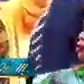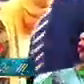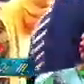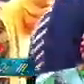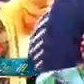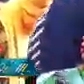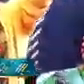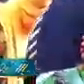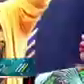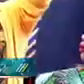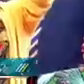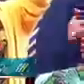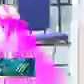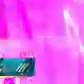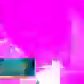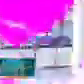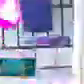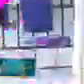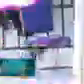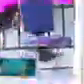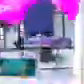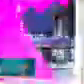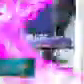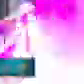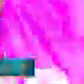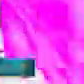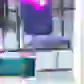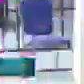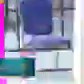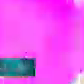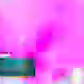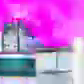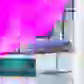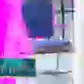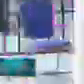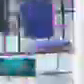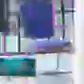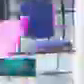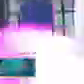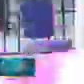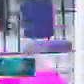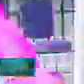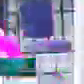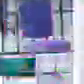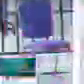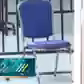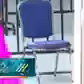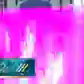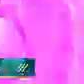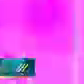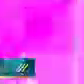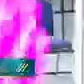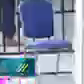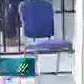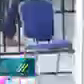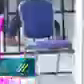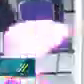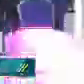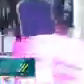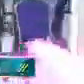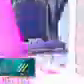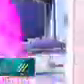praise amen thank you so much Life Church limuru the Lord bless you would you want to appreciate them as